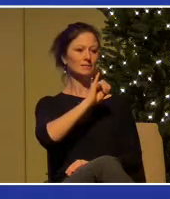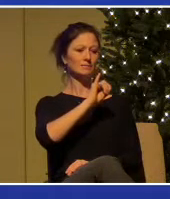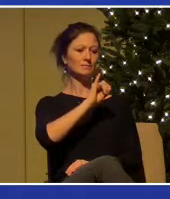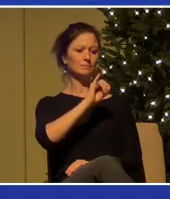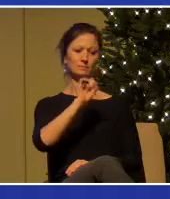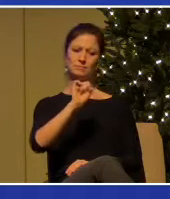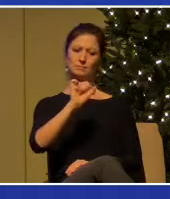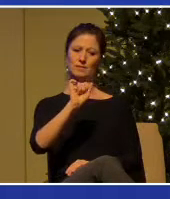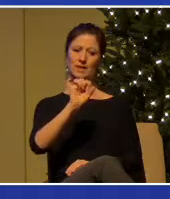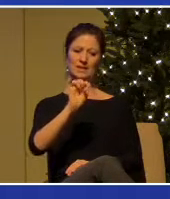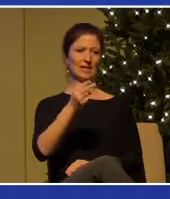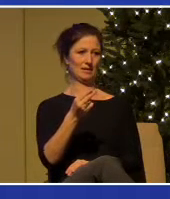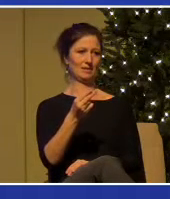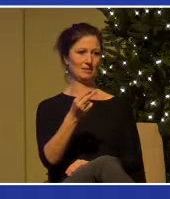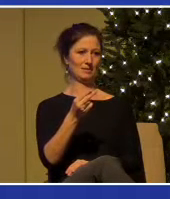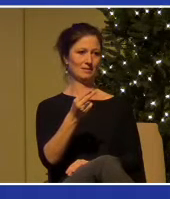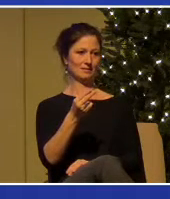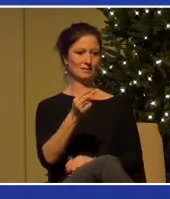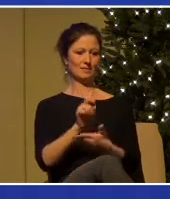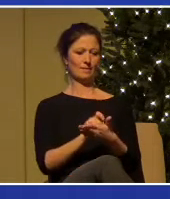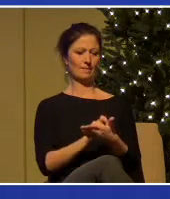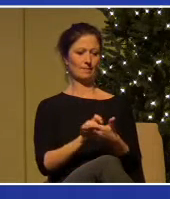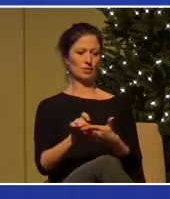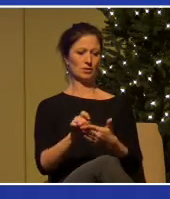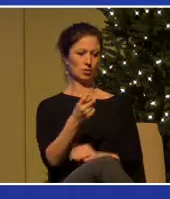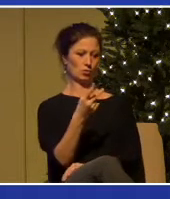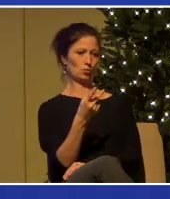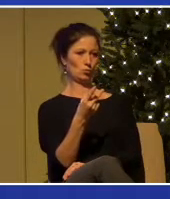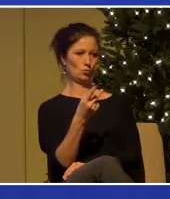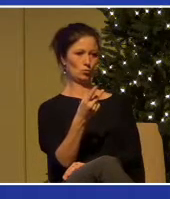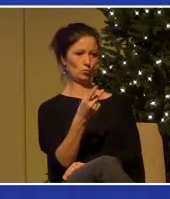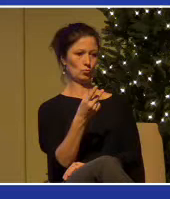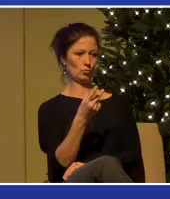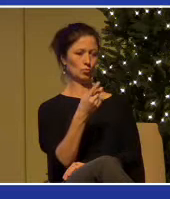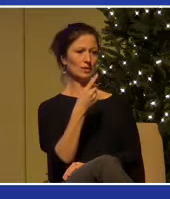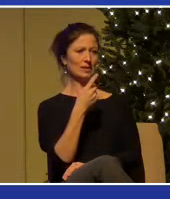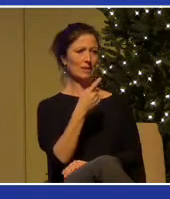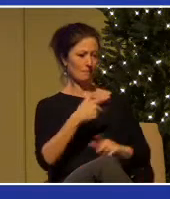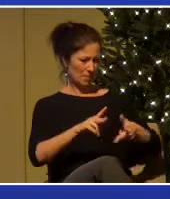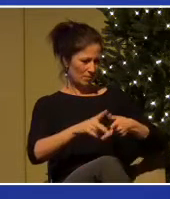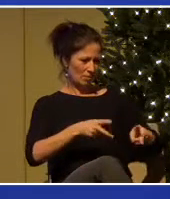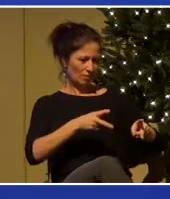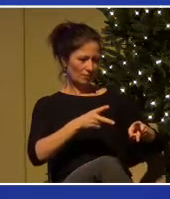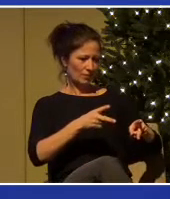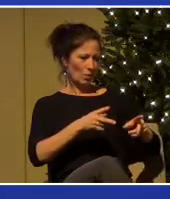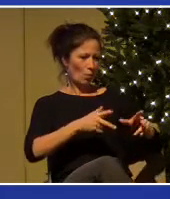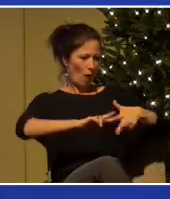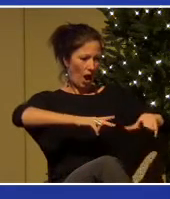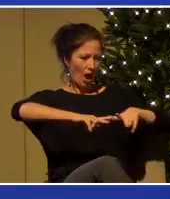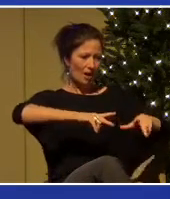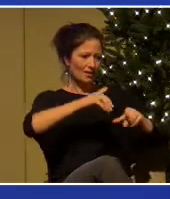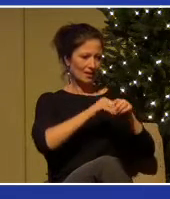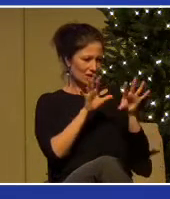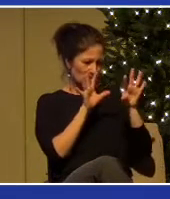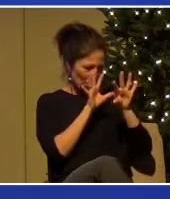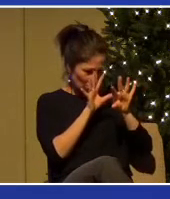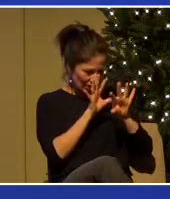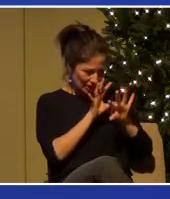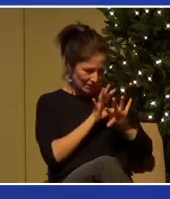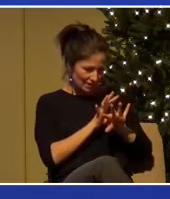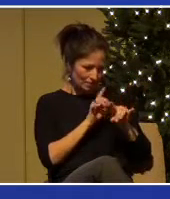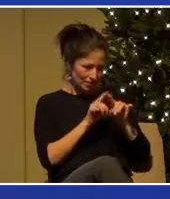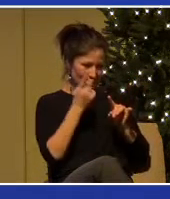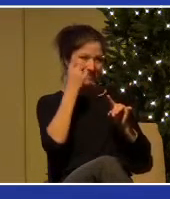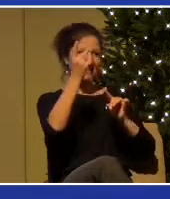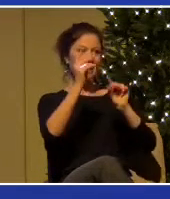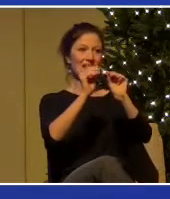verse 2 there, the people walking in darkness have seen a great light. On those living in the land of the shadow